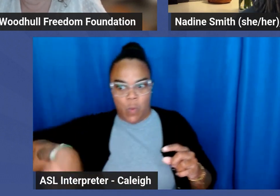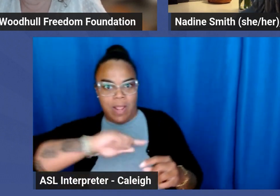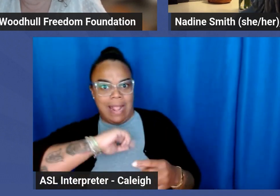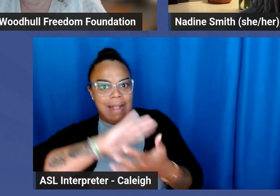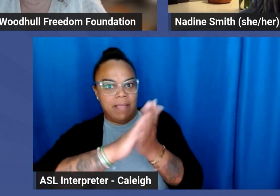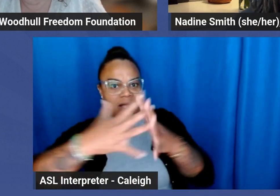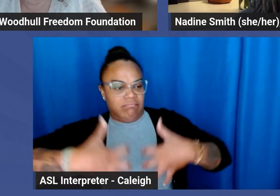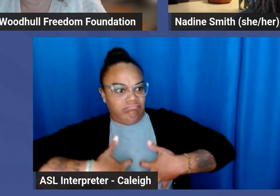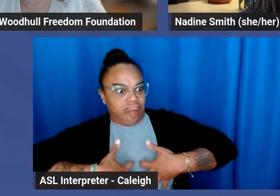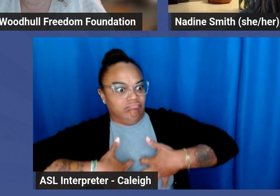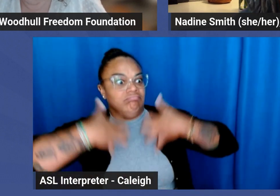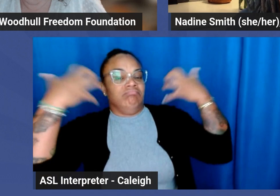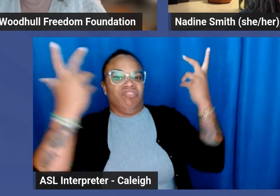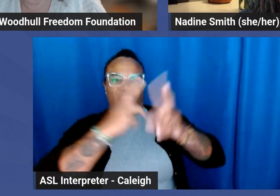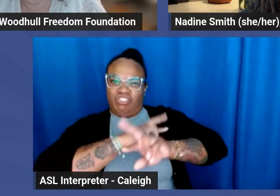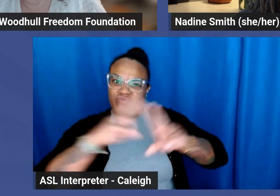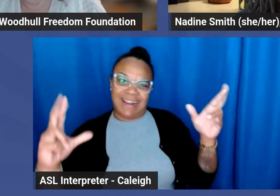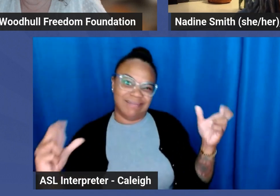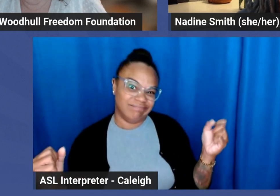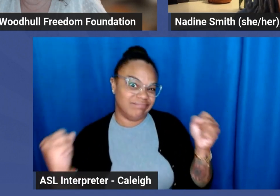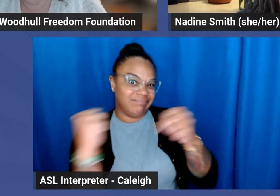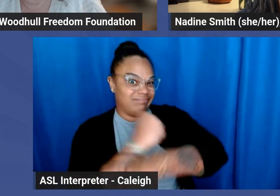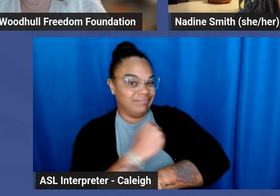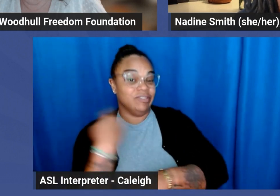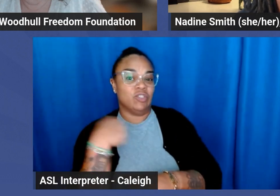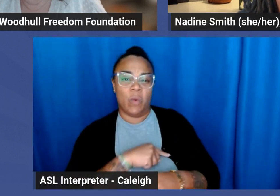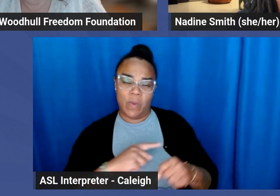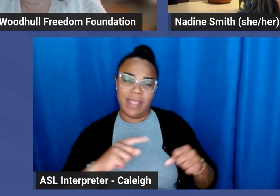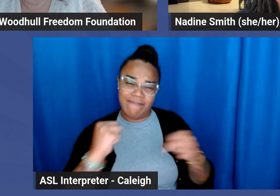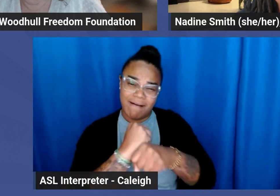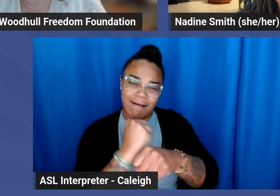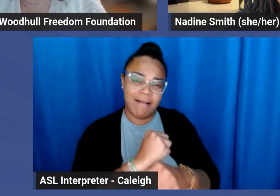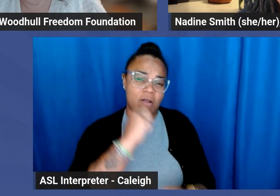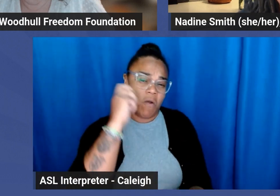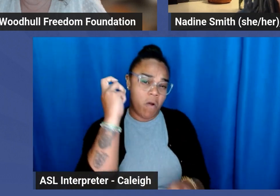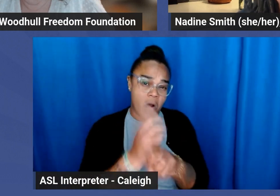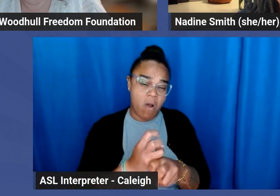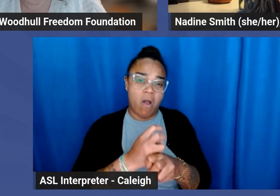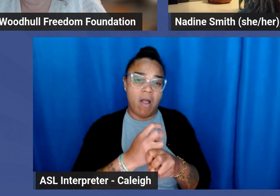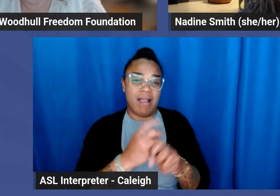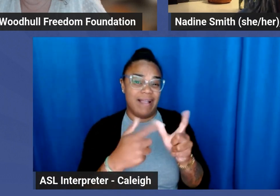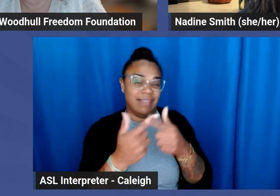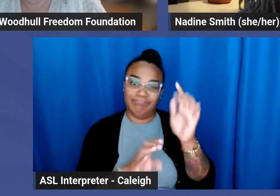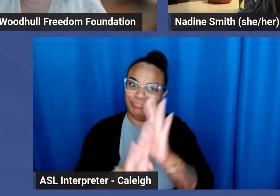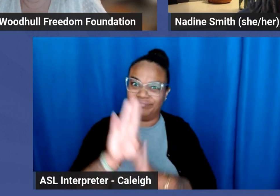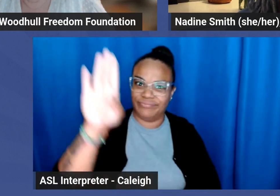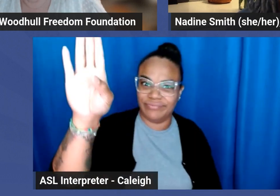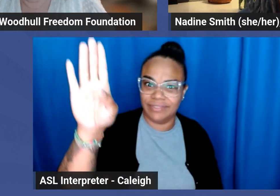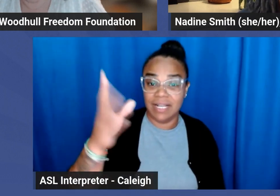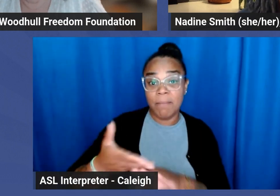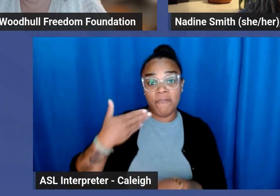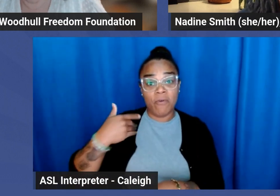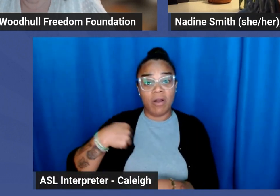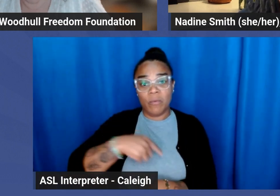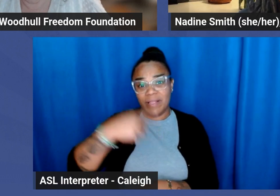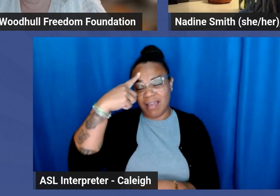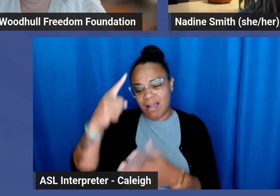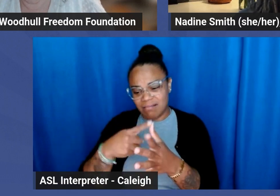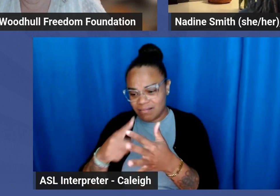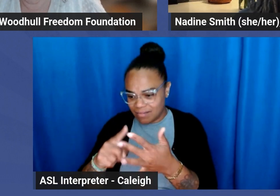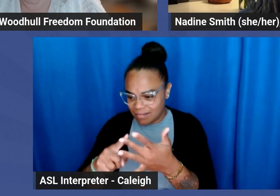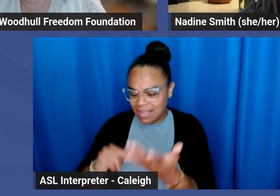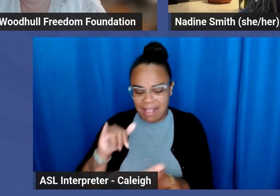attacked. We propel forward, and suddenly things that did not seem possible or within